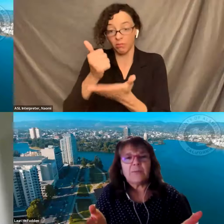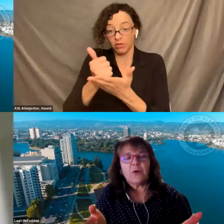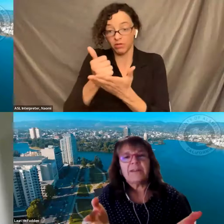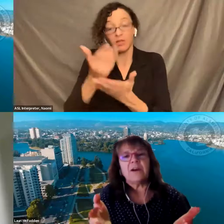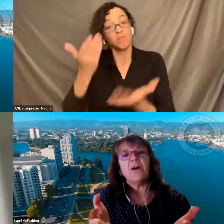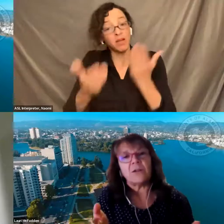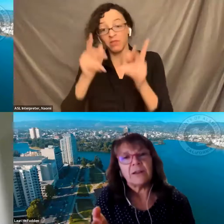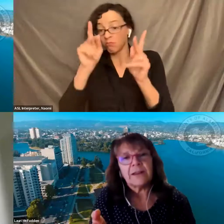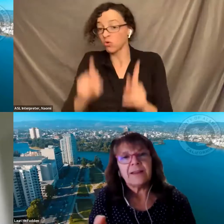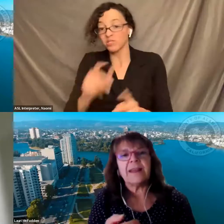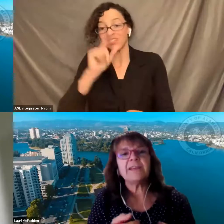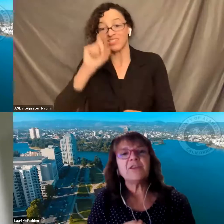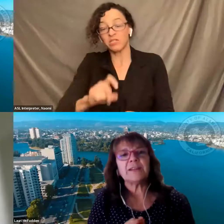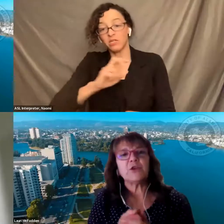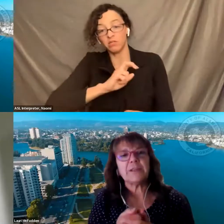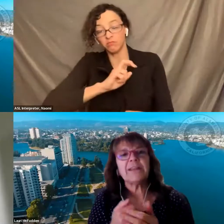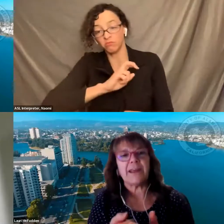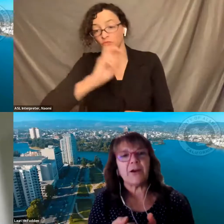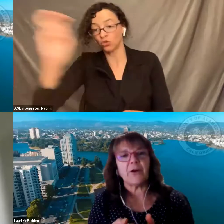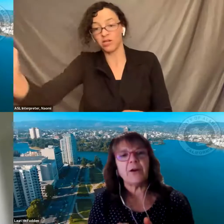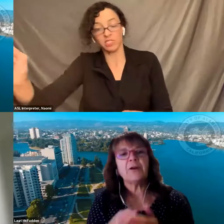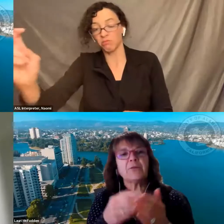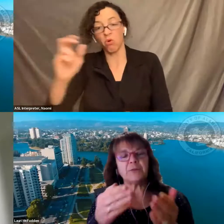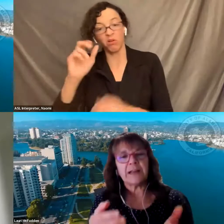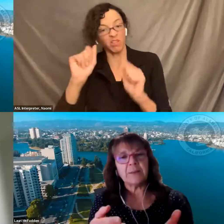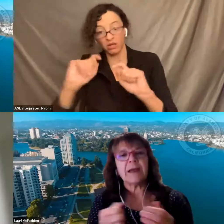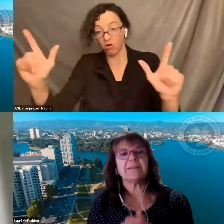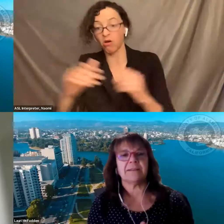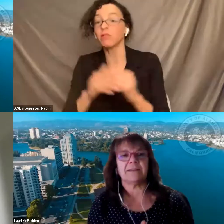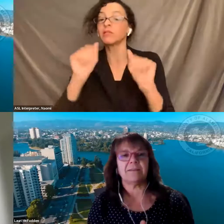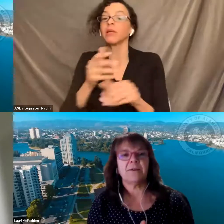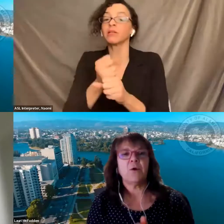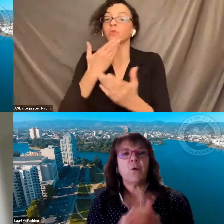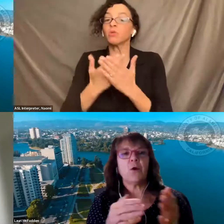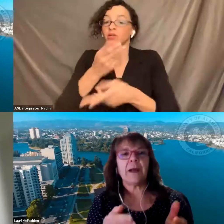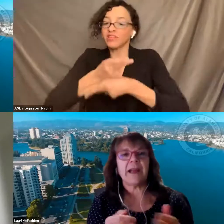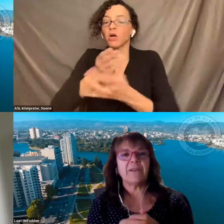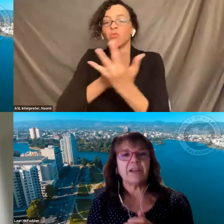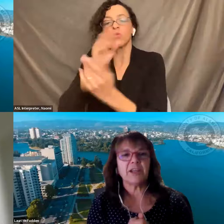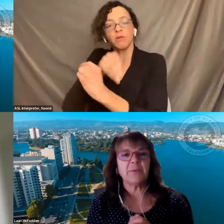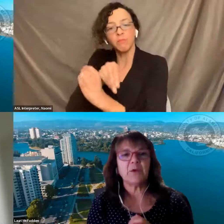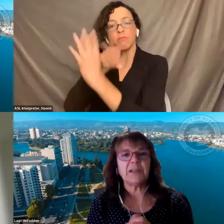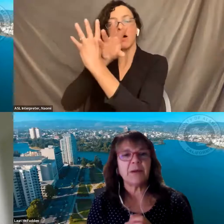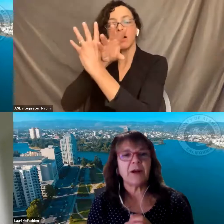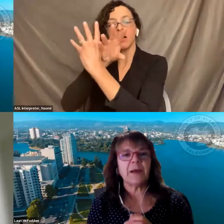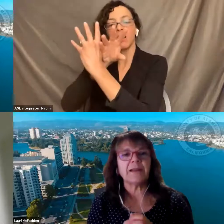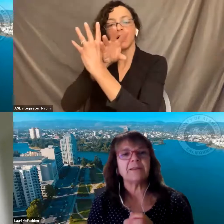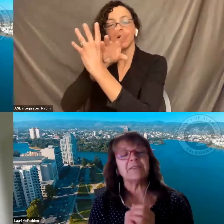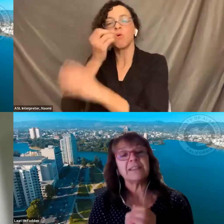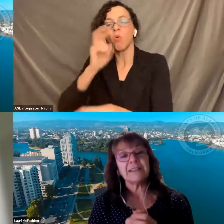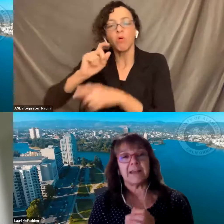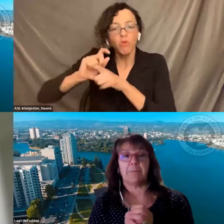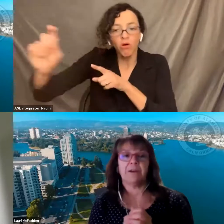be transported at all. They could get good care through telemedicine, or by having a community